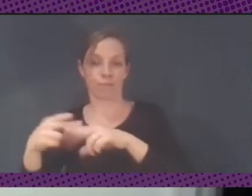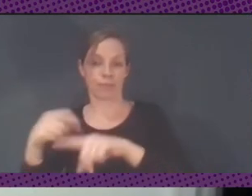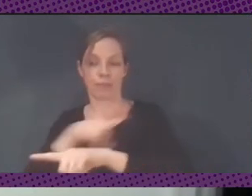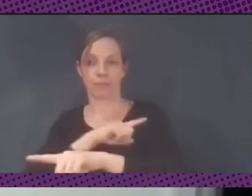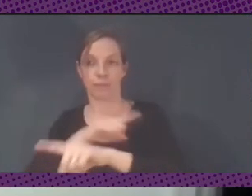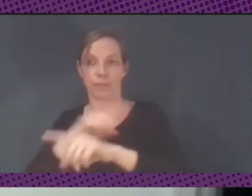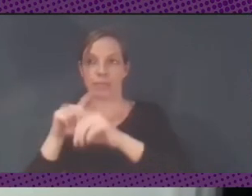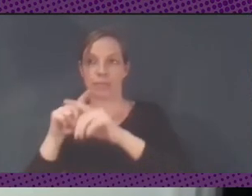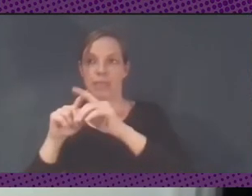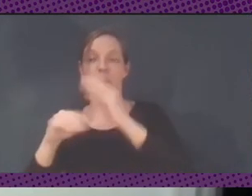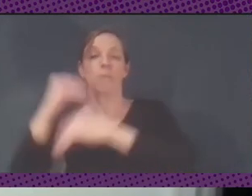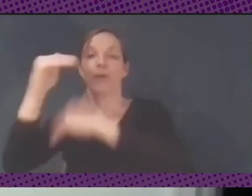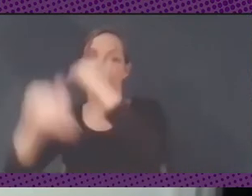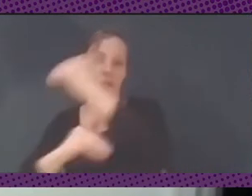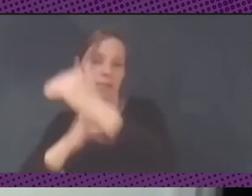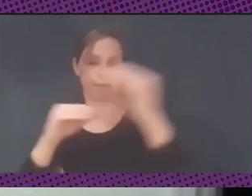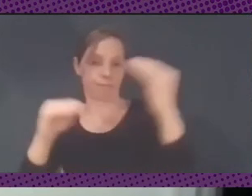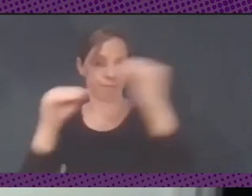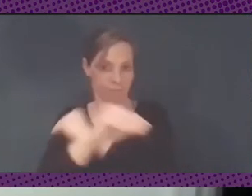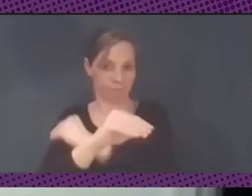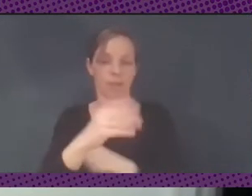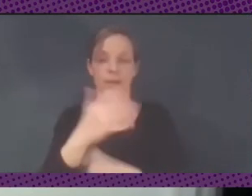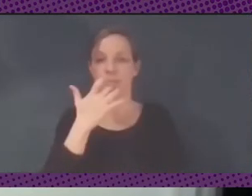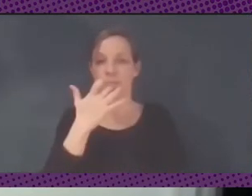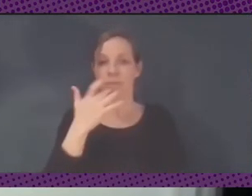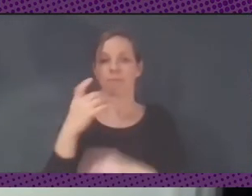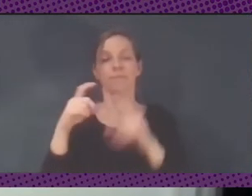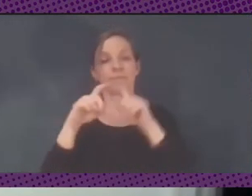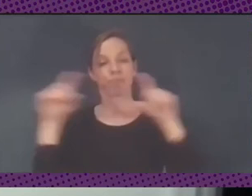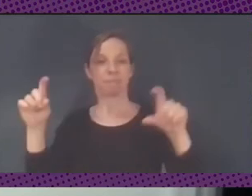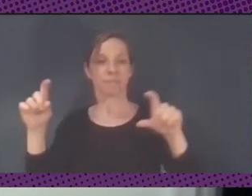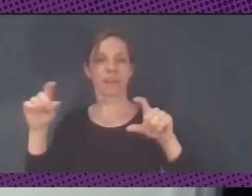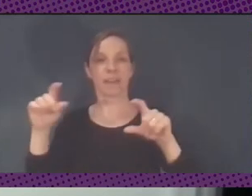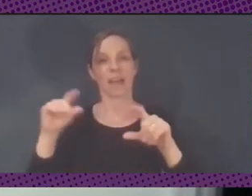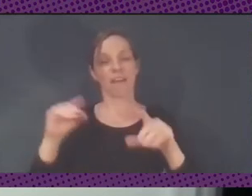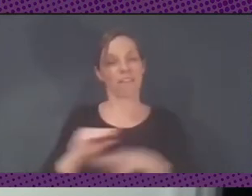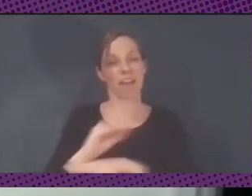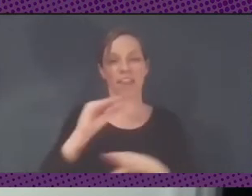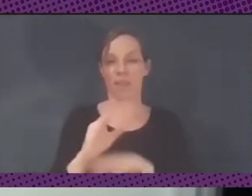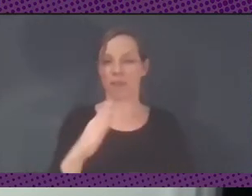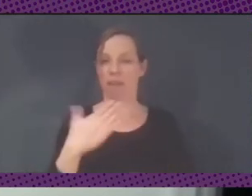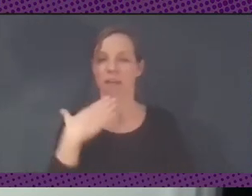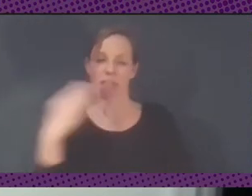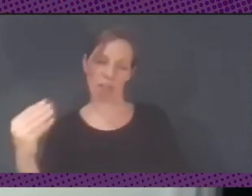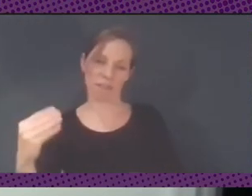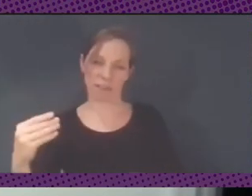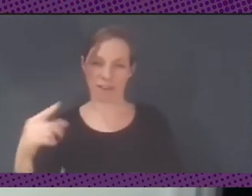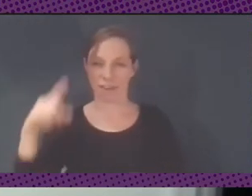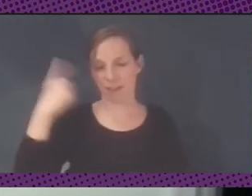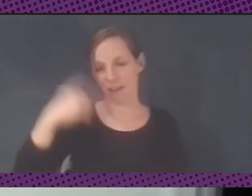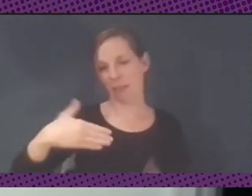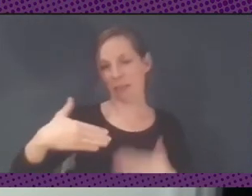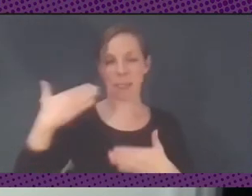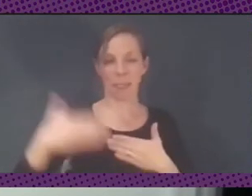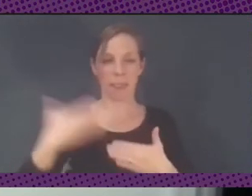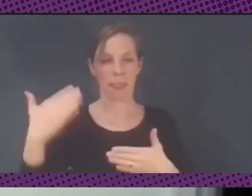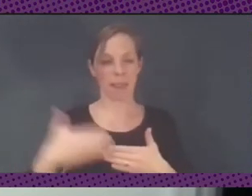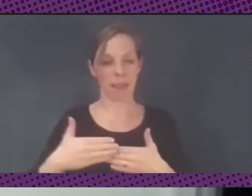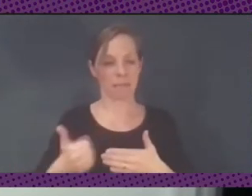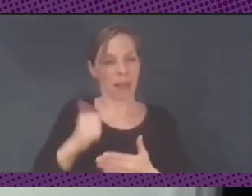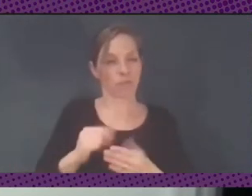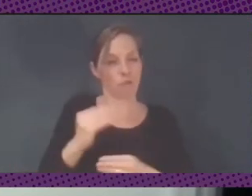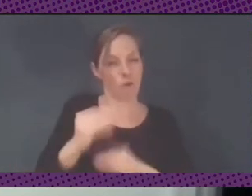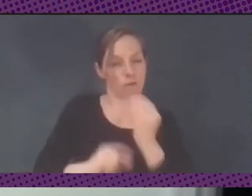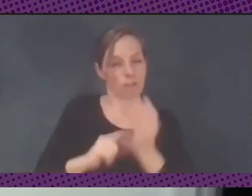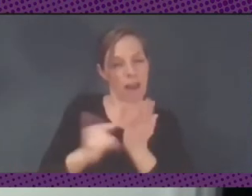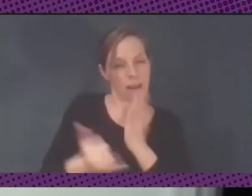financiers who are increasingly using the language of the left in order to promote the same kind of